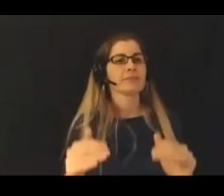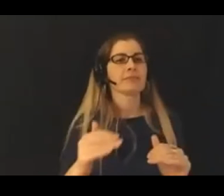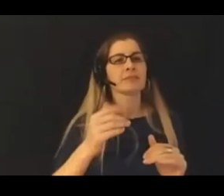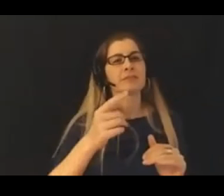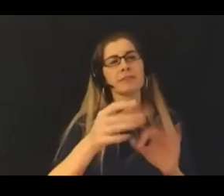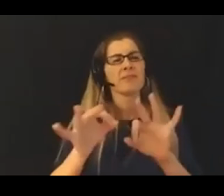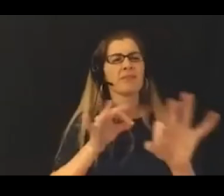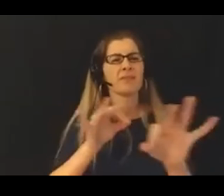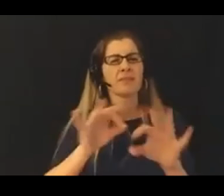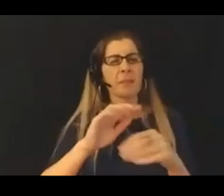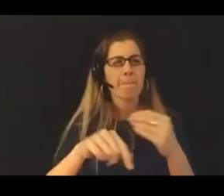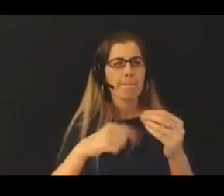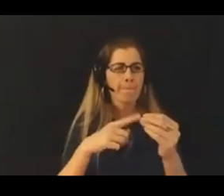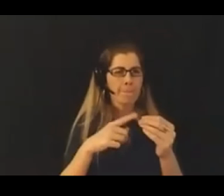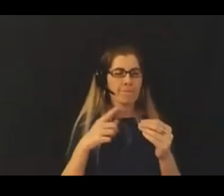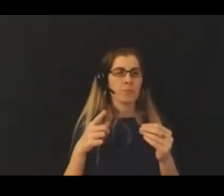bit about